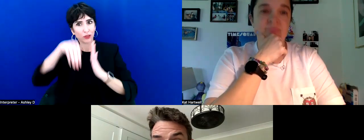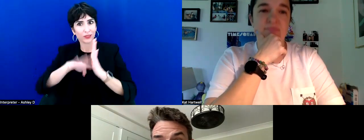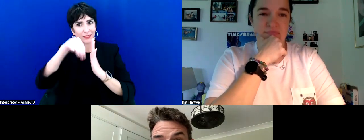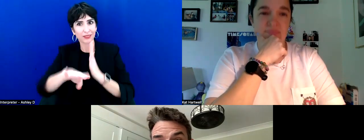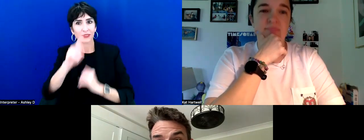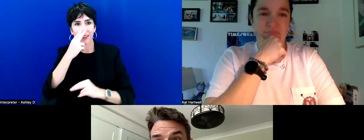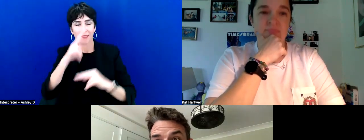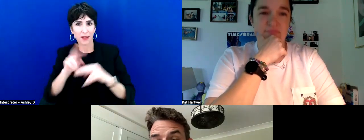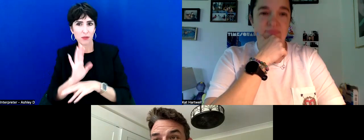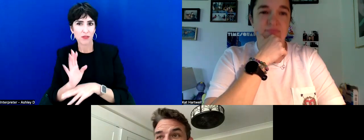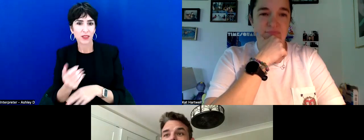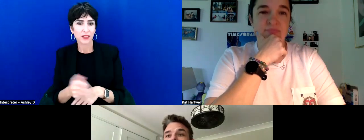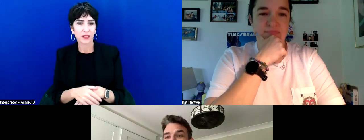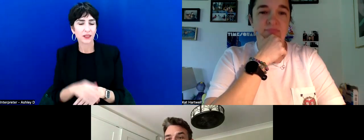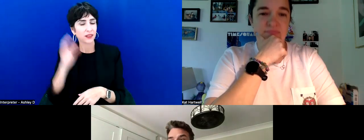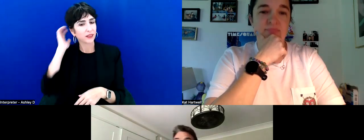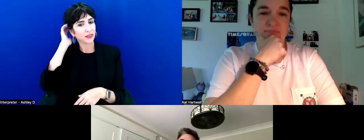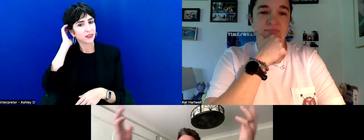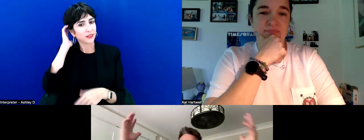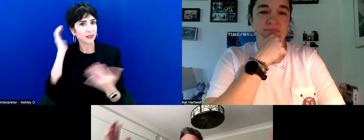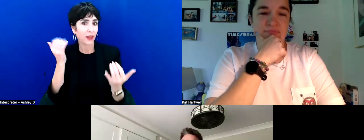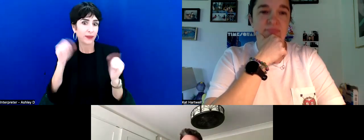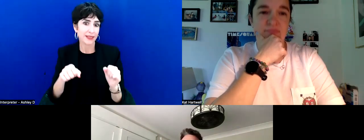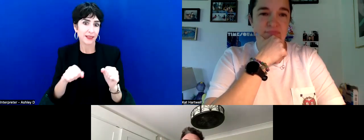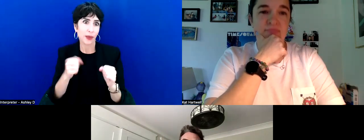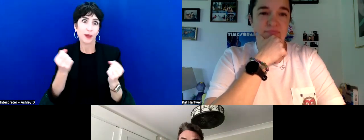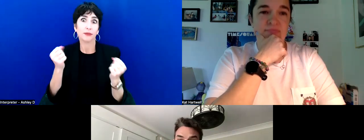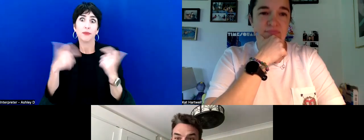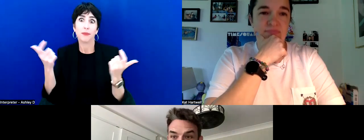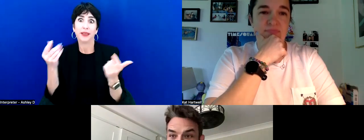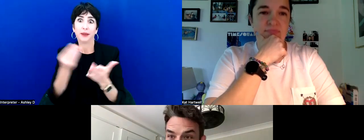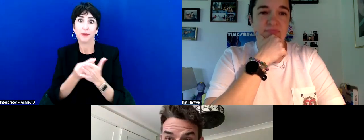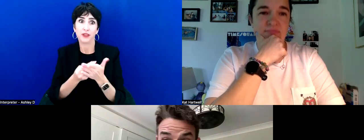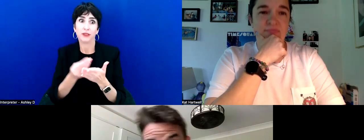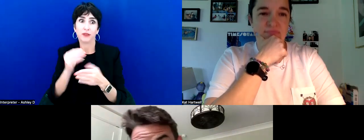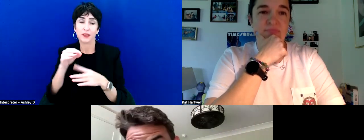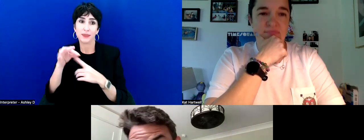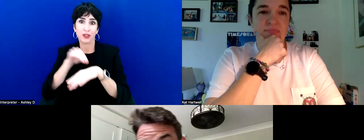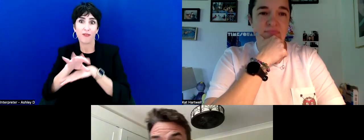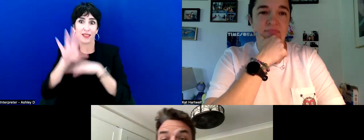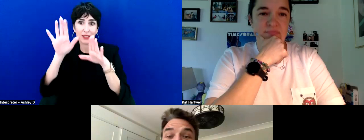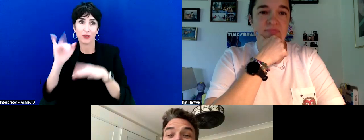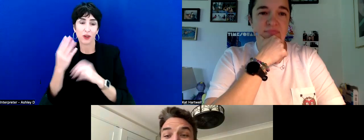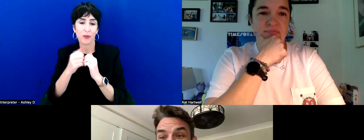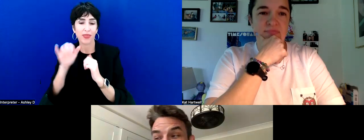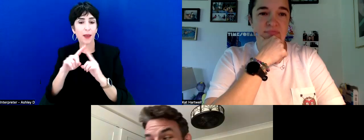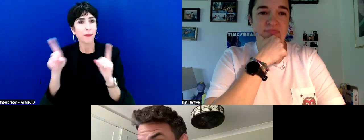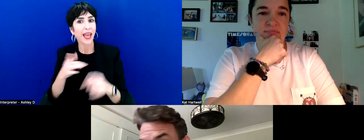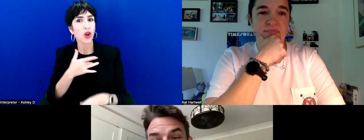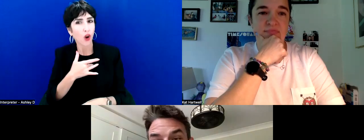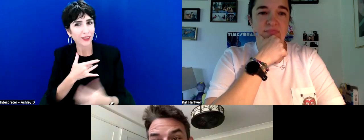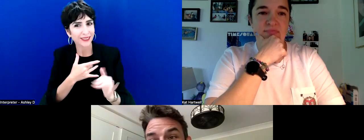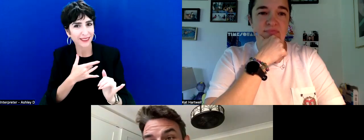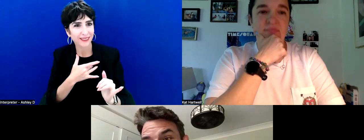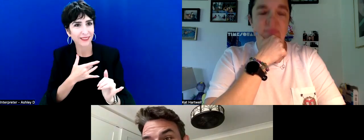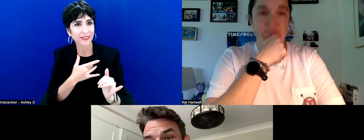fun movie. And now, yes, that one had massive amount of special effects, and they did a great job on it. But it had heart. It had